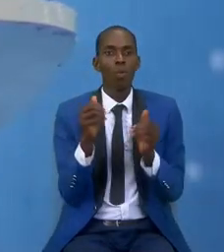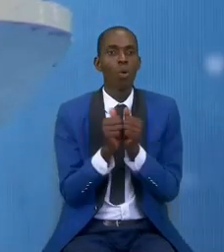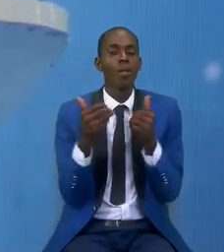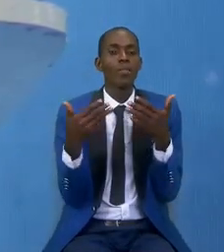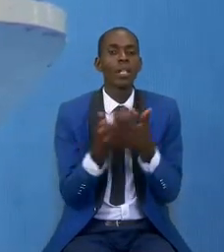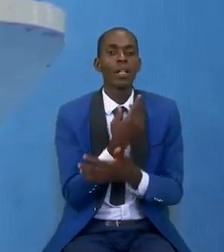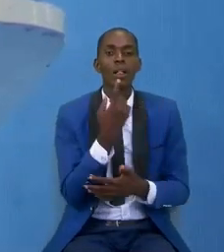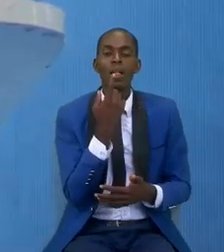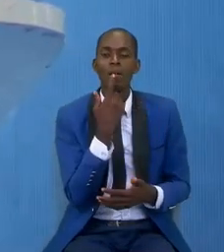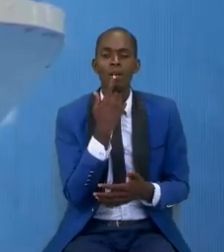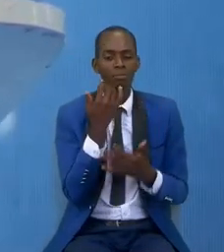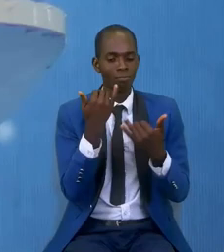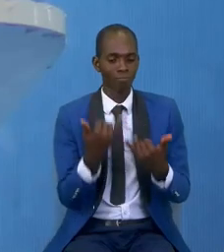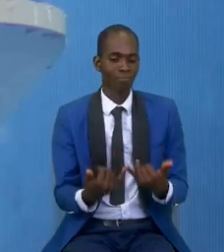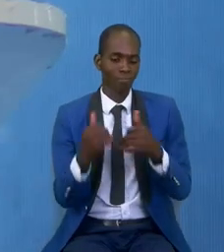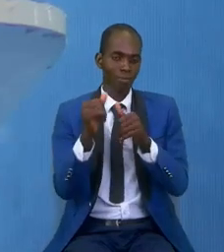miracle